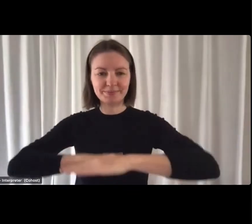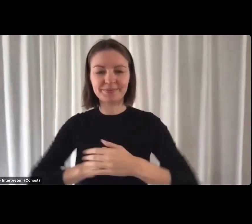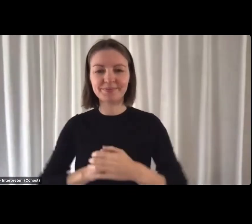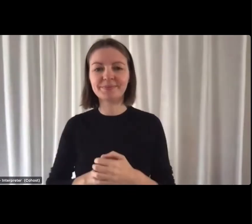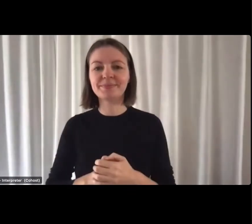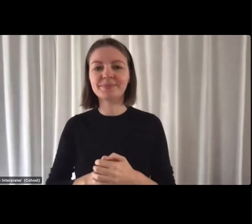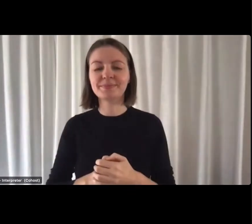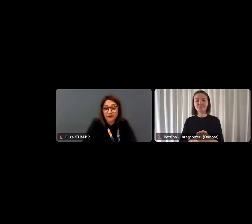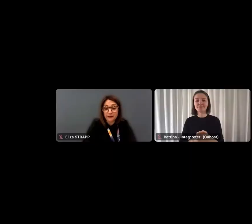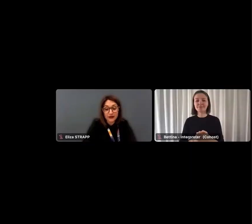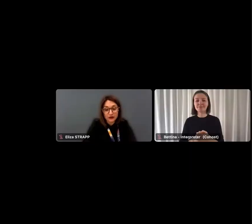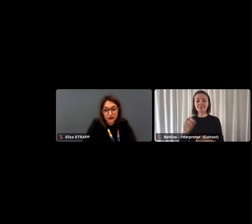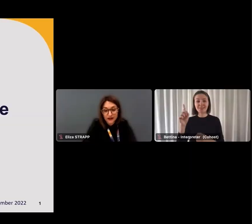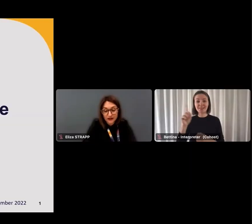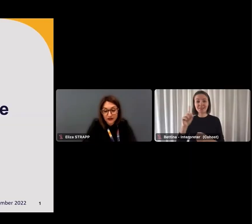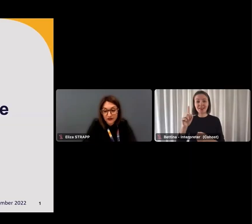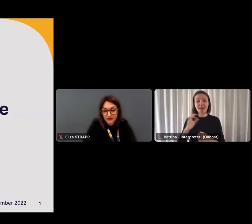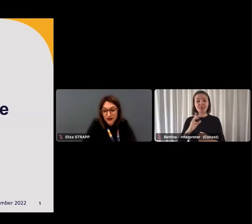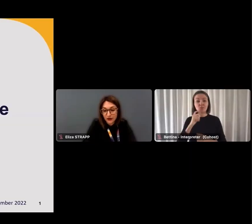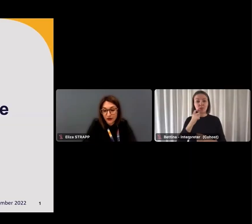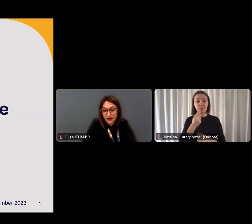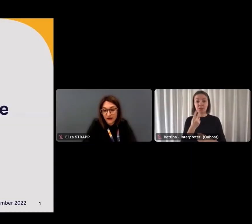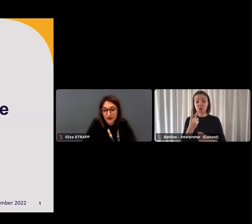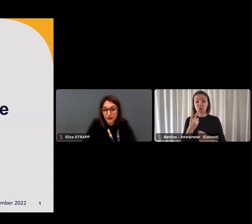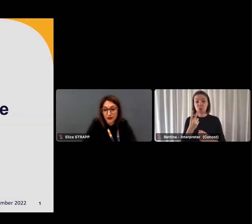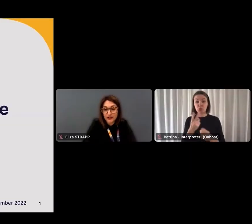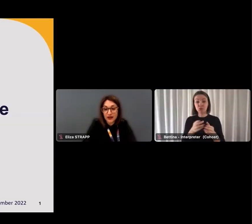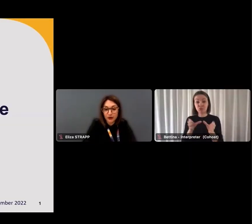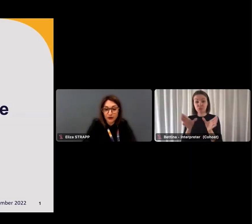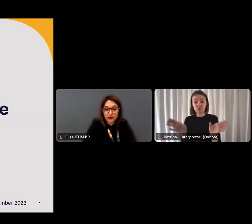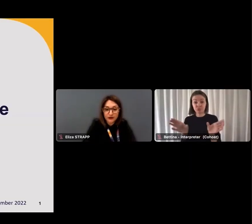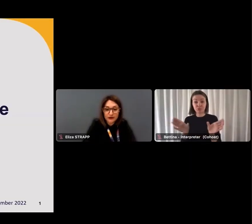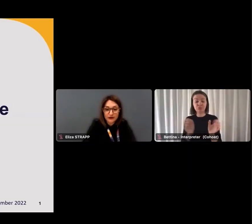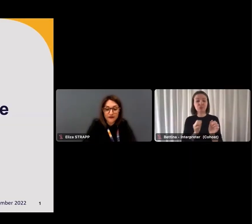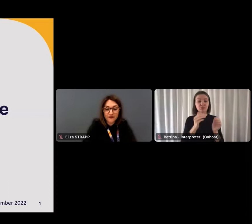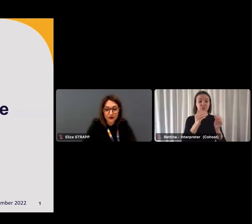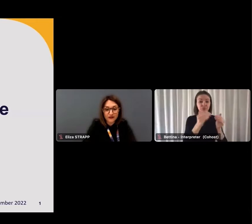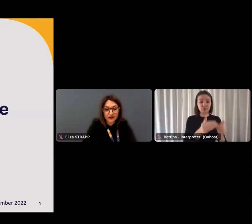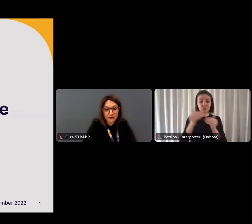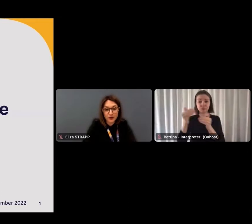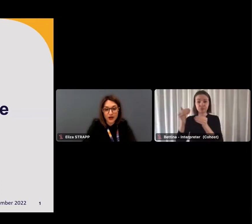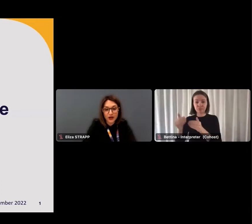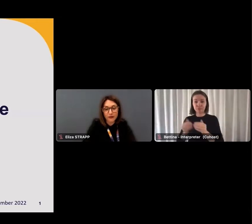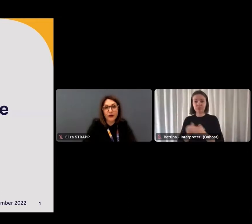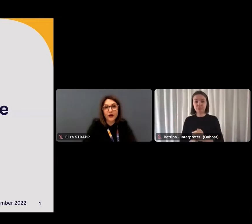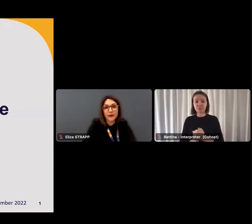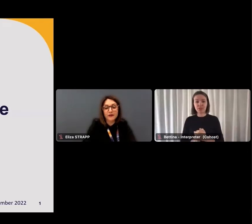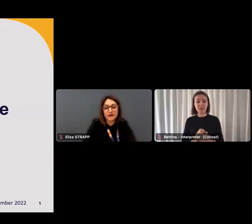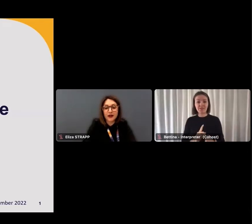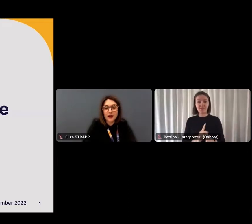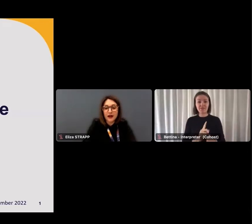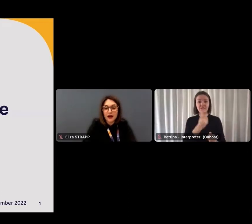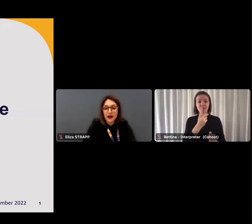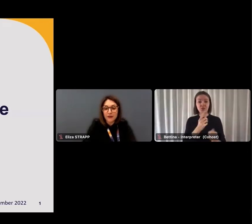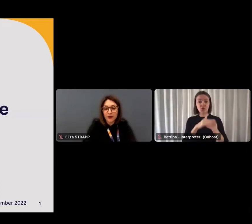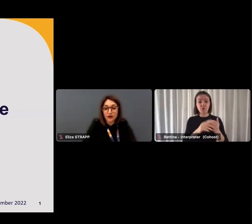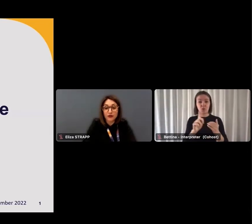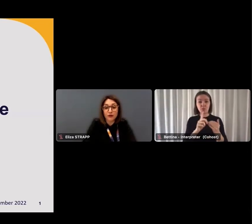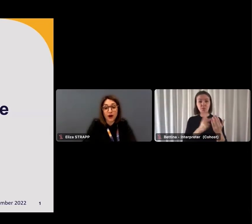Today's webinar will be split into two sessions and you're encouraged to attend both. The first session will cover programs